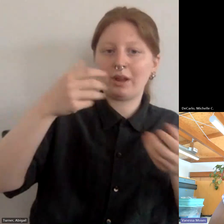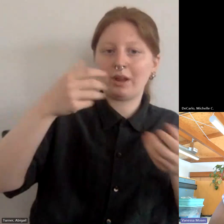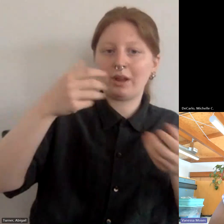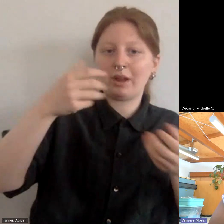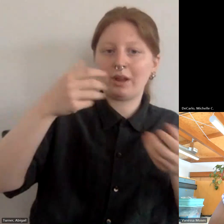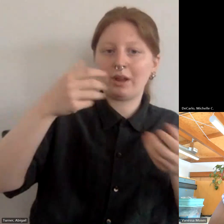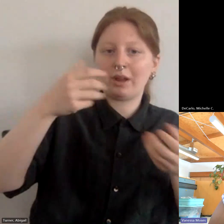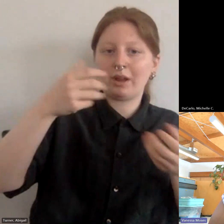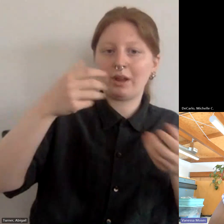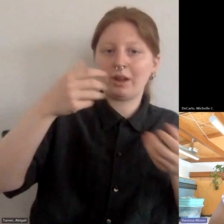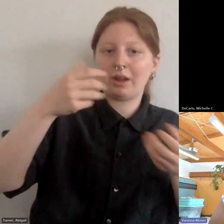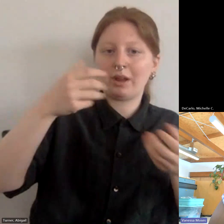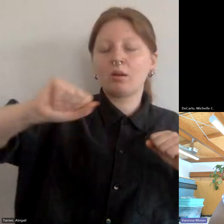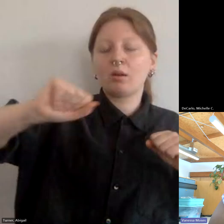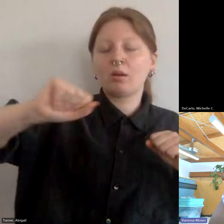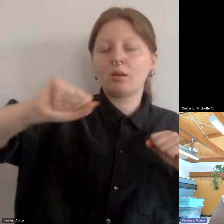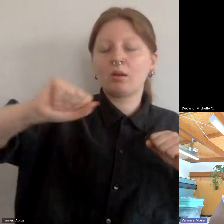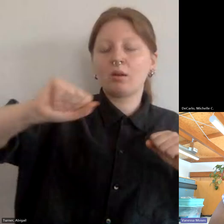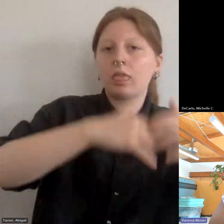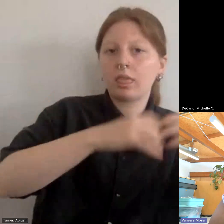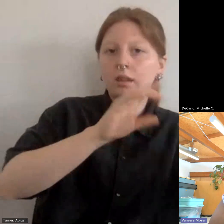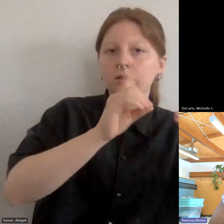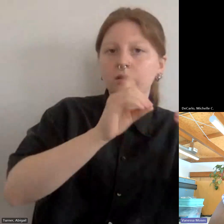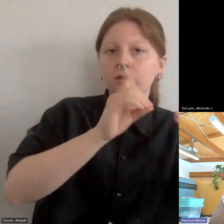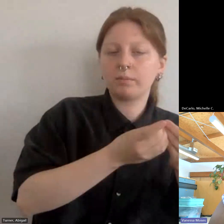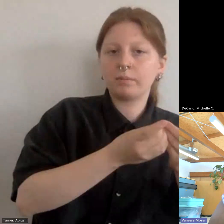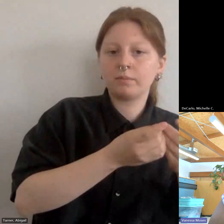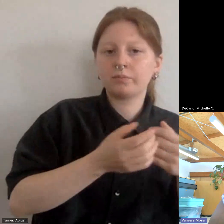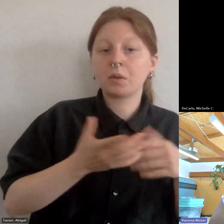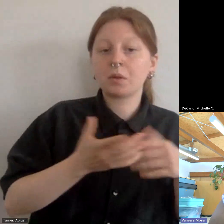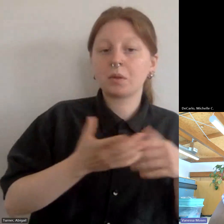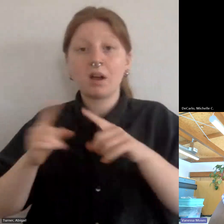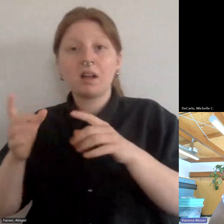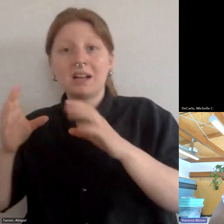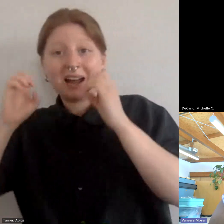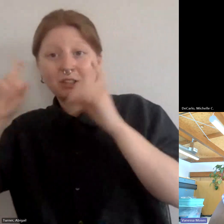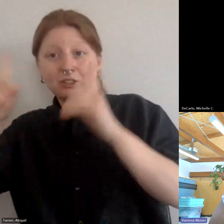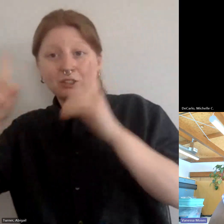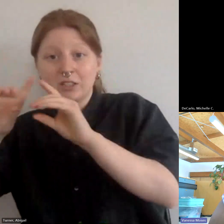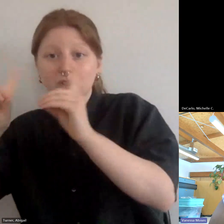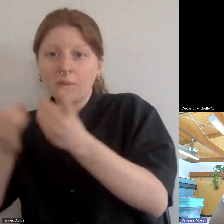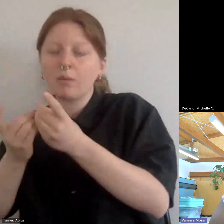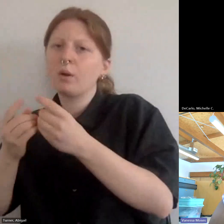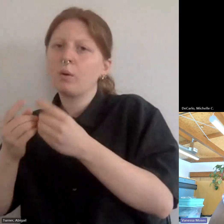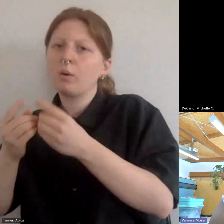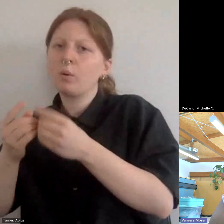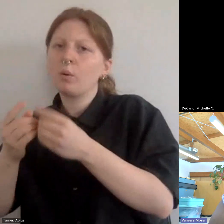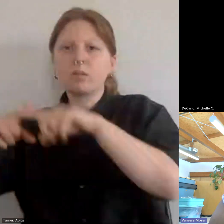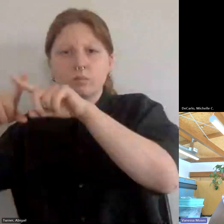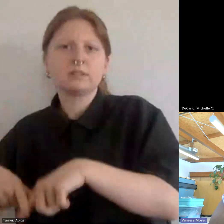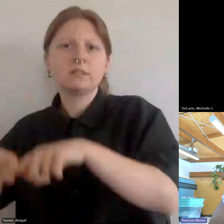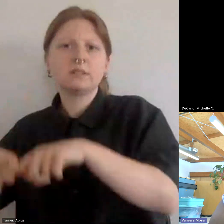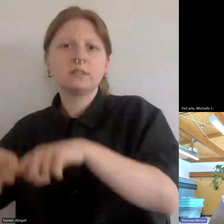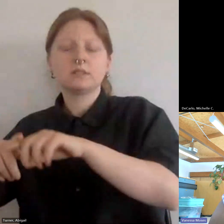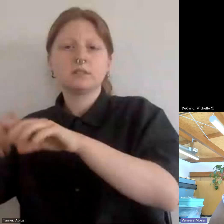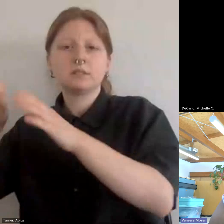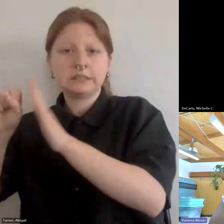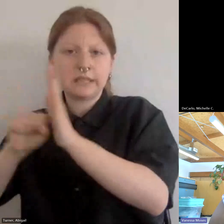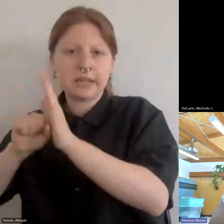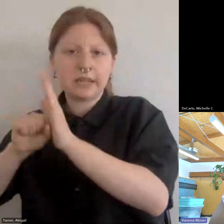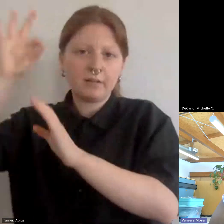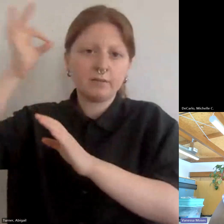disappeared. Whereas many of our departments, such as education, it relies on state and federal funds, as well as